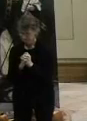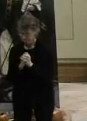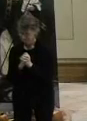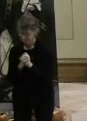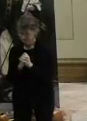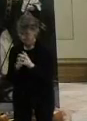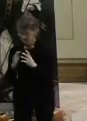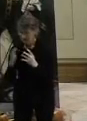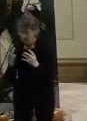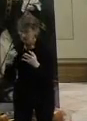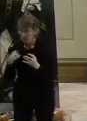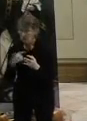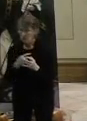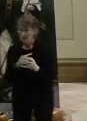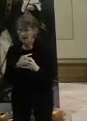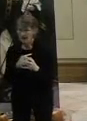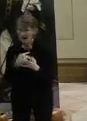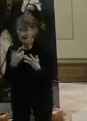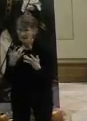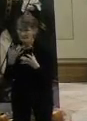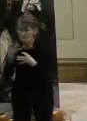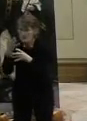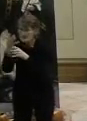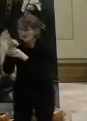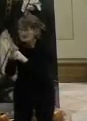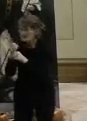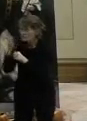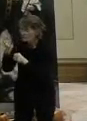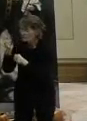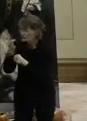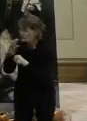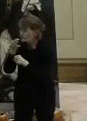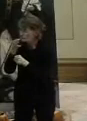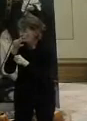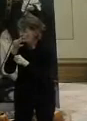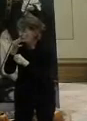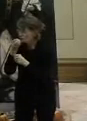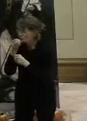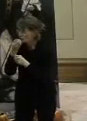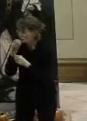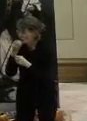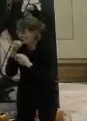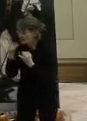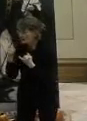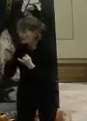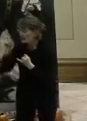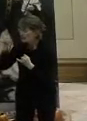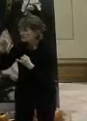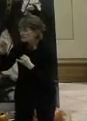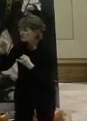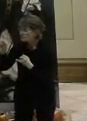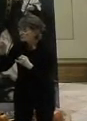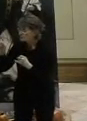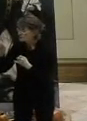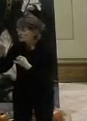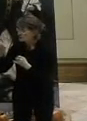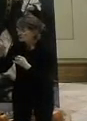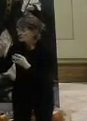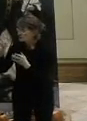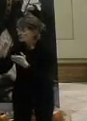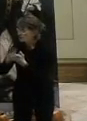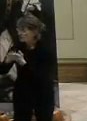Having received the food of immortality, we ask you, O Lord, that glorifying in